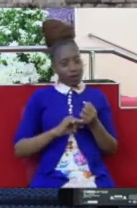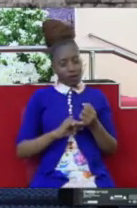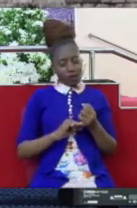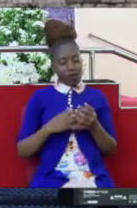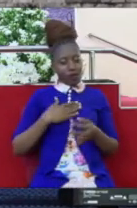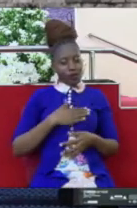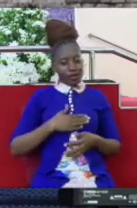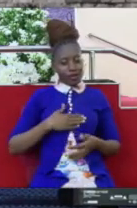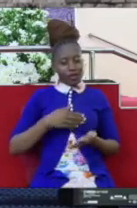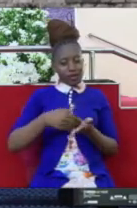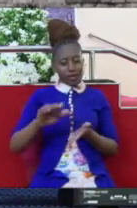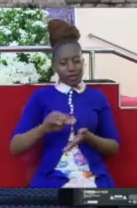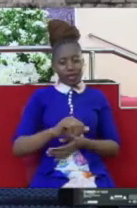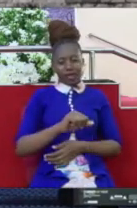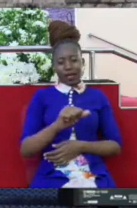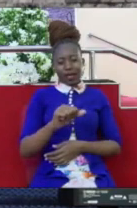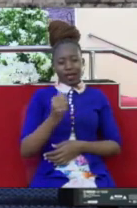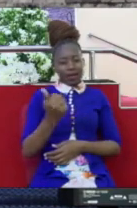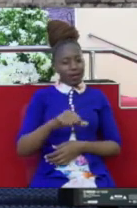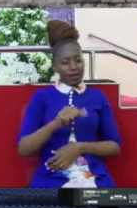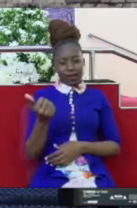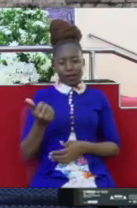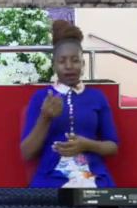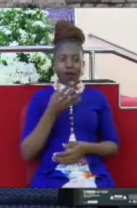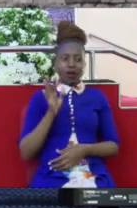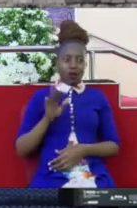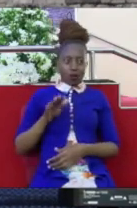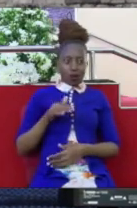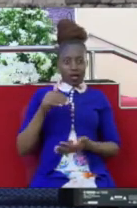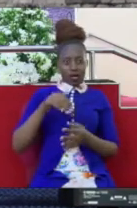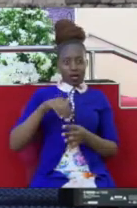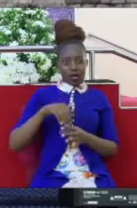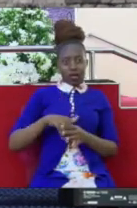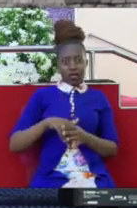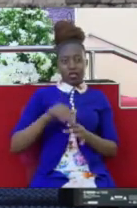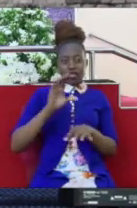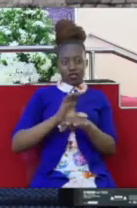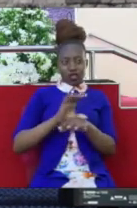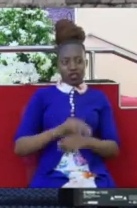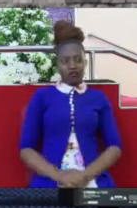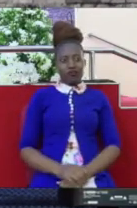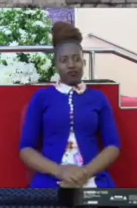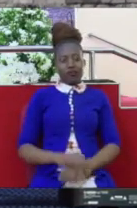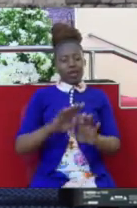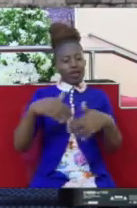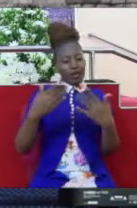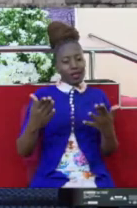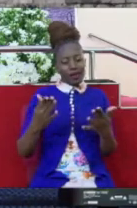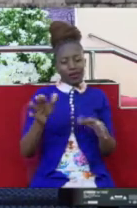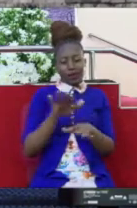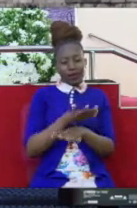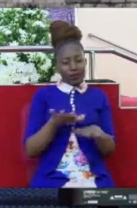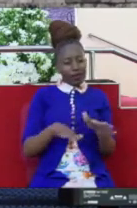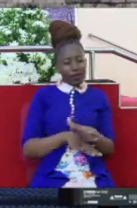Tuma wanawake ama wadada katika kanisa. You can give them all the food that you wanted to give to that widow. Unaweza wapatia